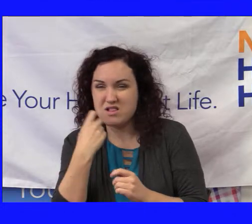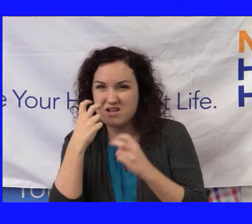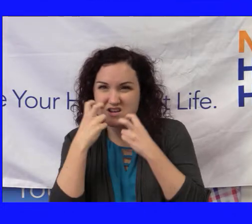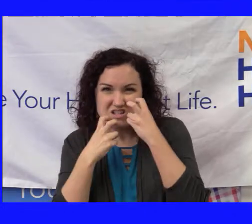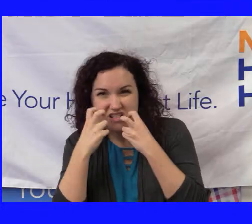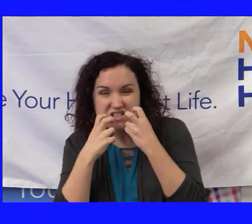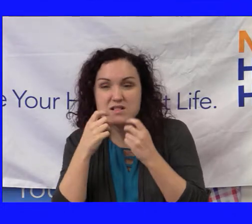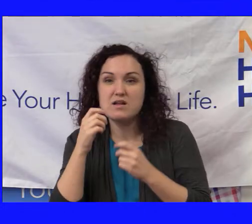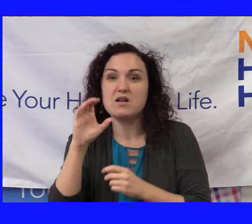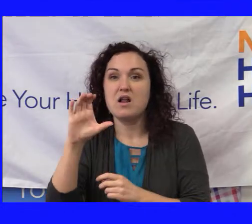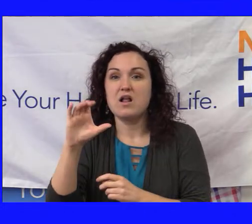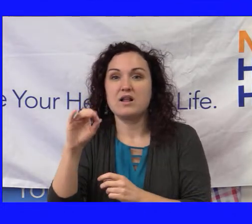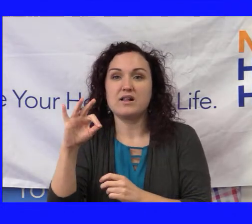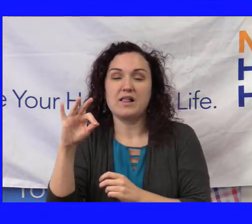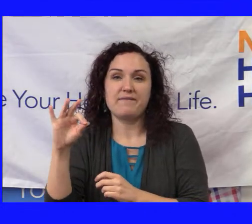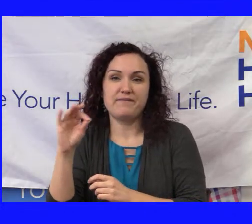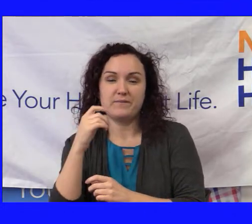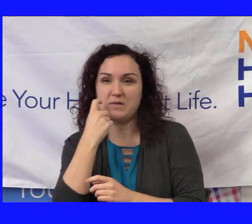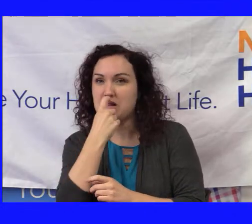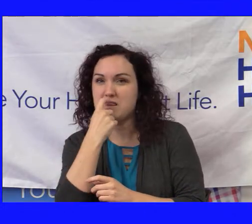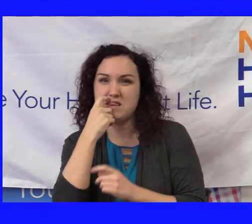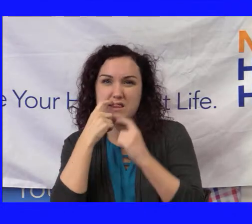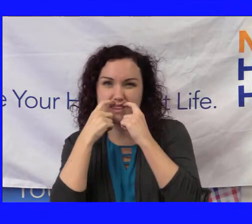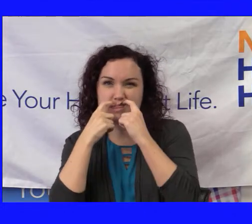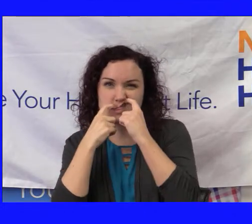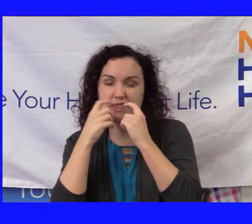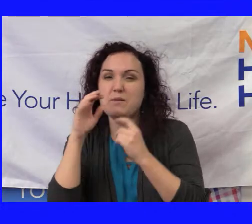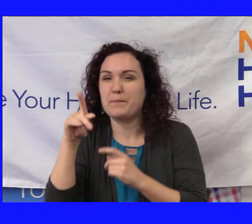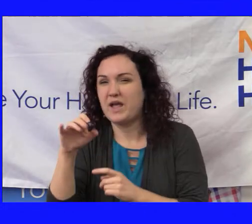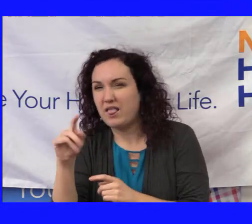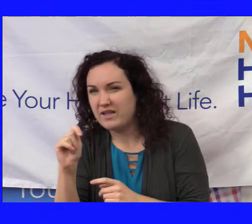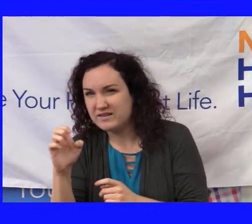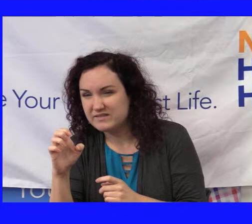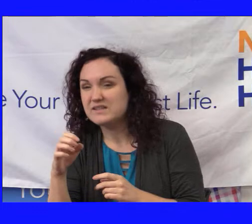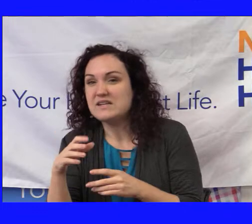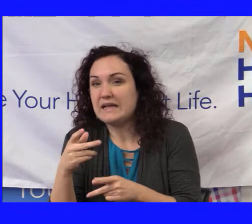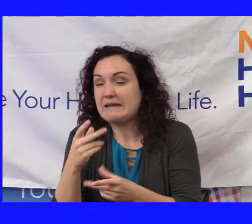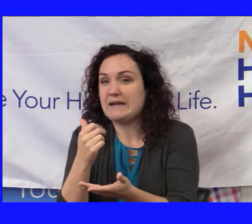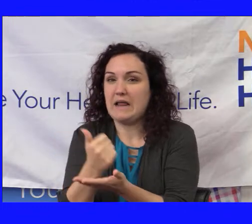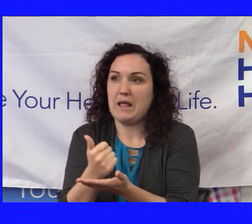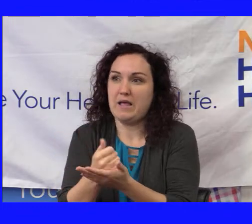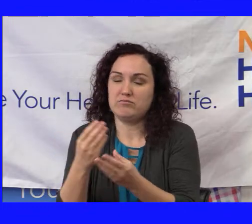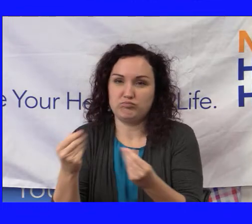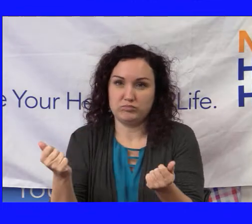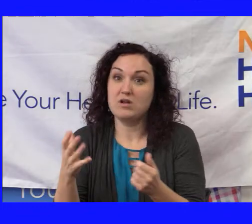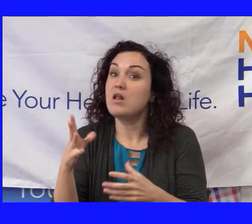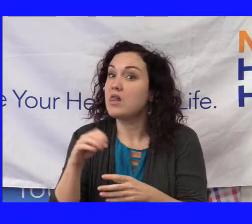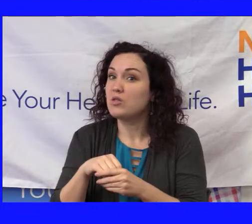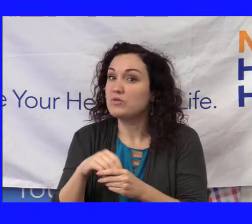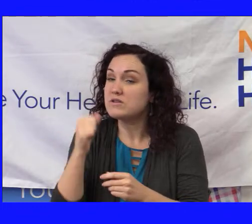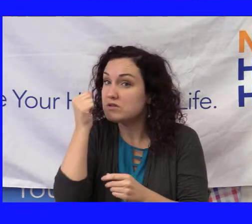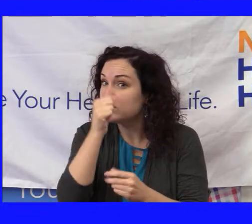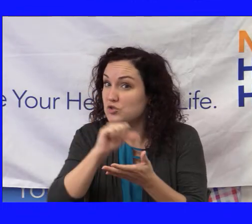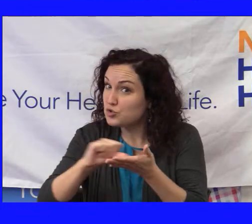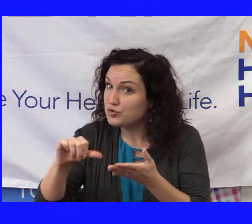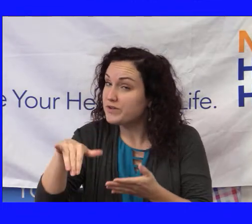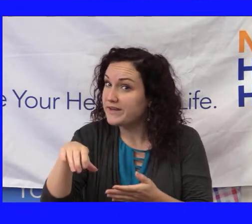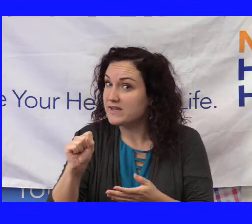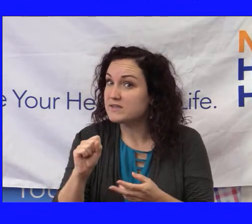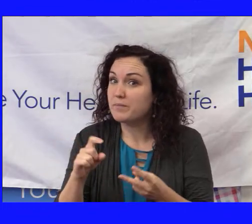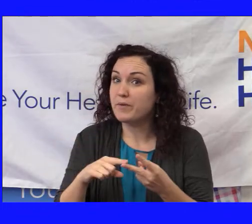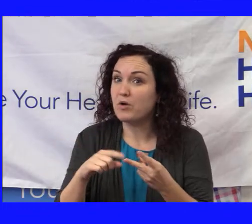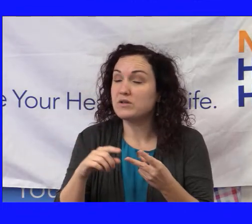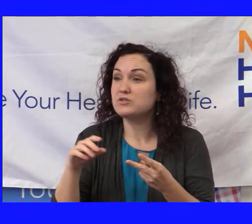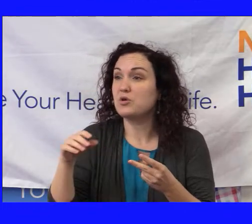lip and palate, that can be managed in an interdisciplinary way, including not just the surgical side, but the speech